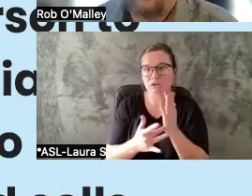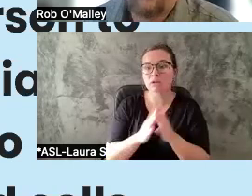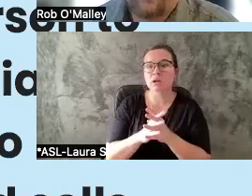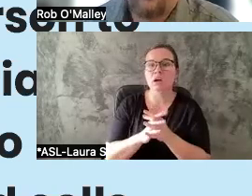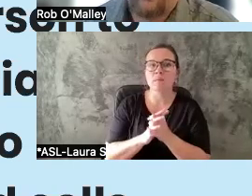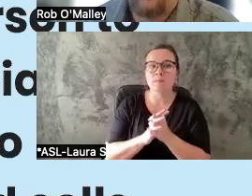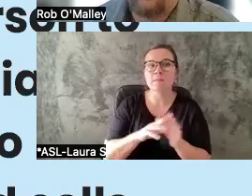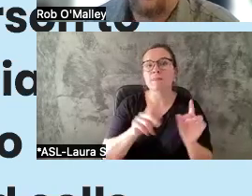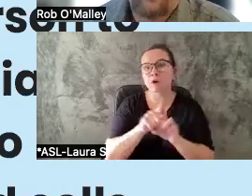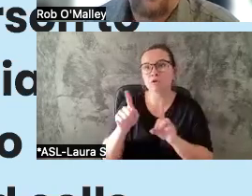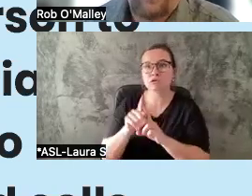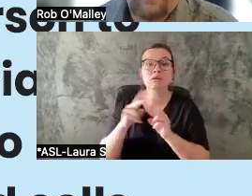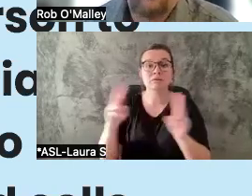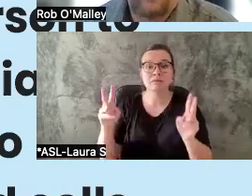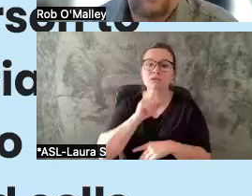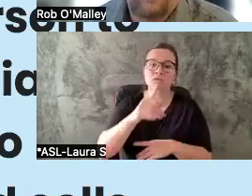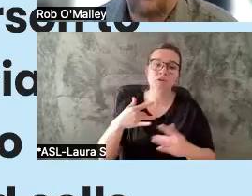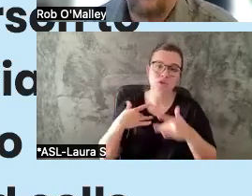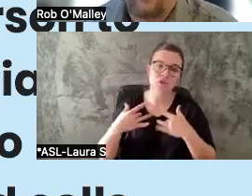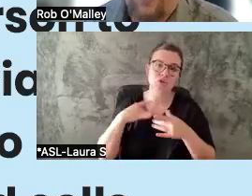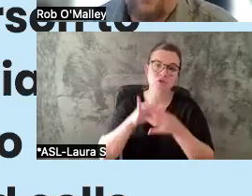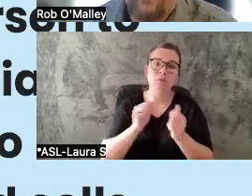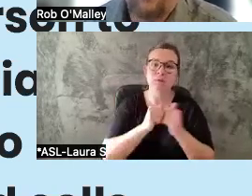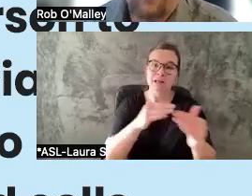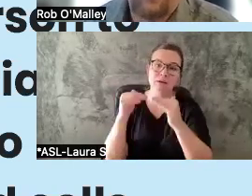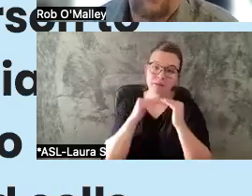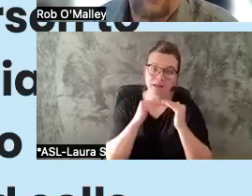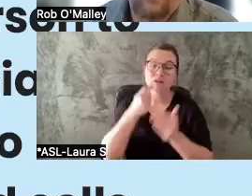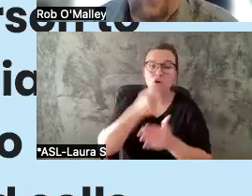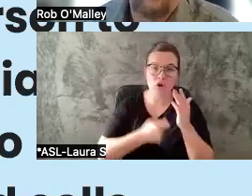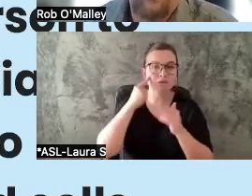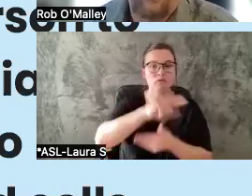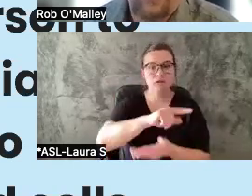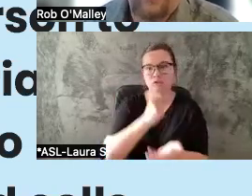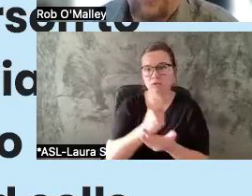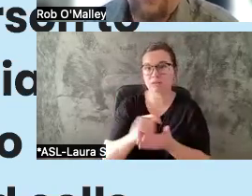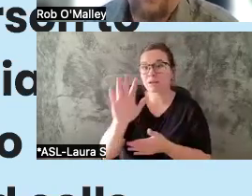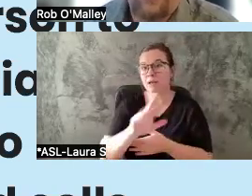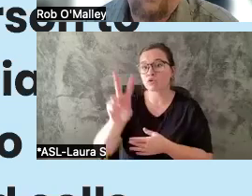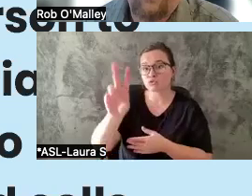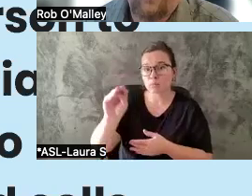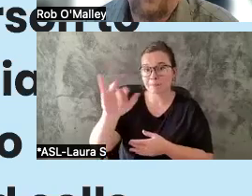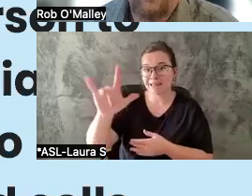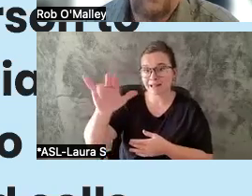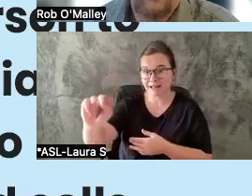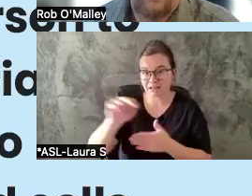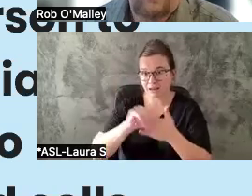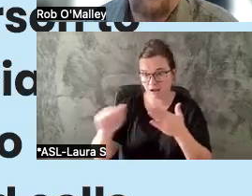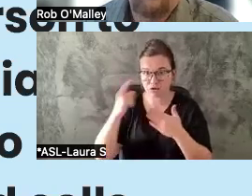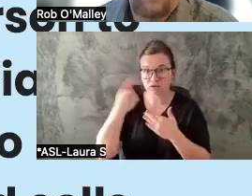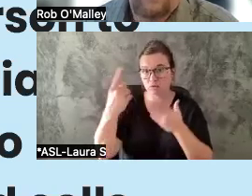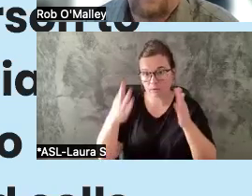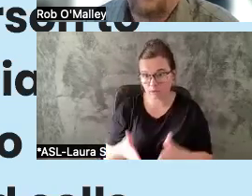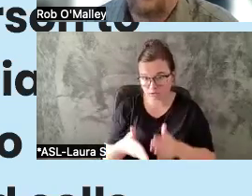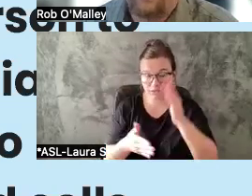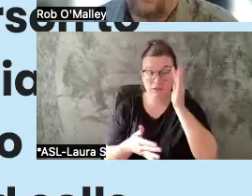and also very real concerns about equity. The cost of this treatment currently is about $2 million for a person.